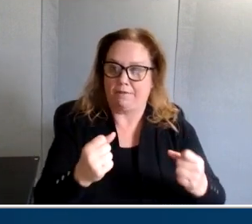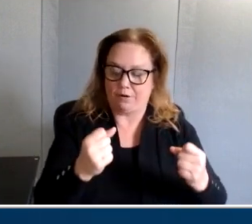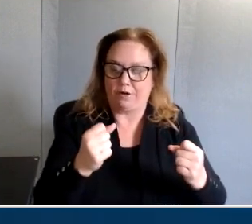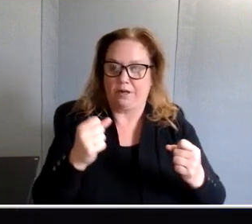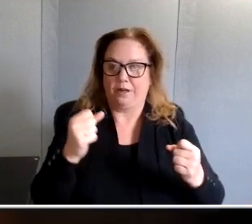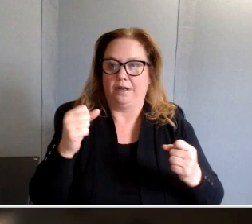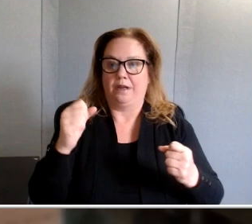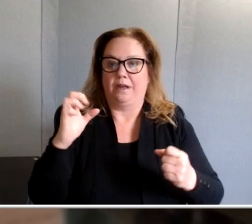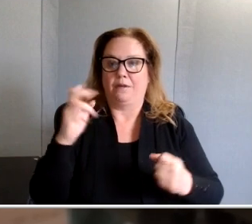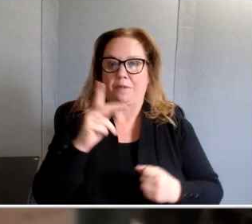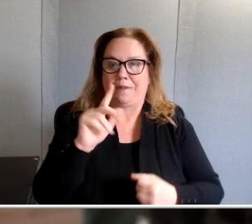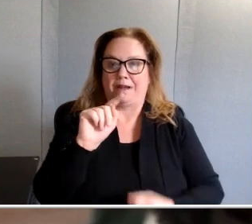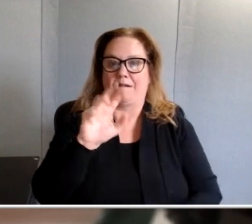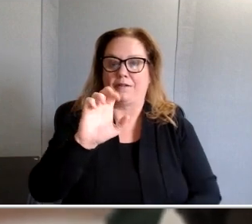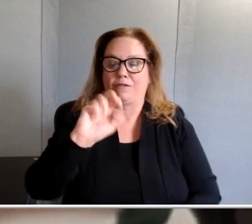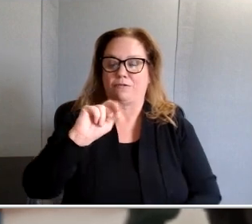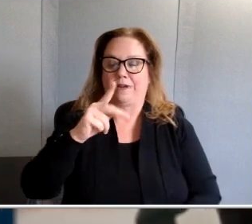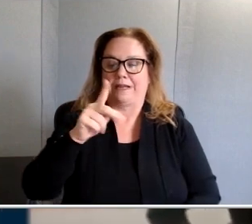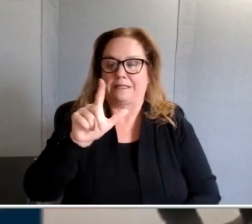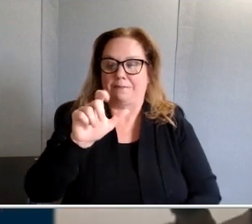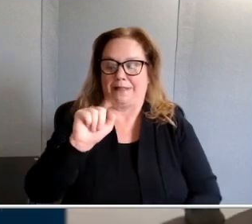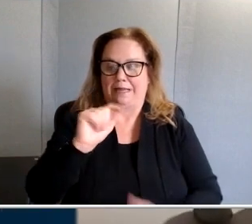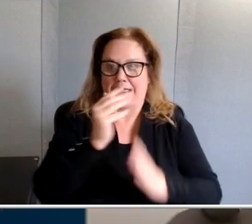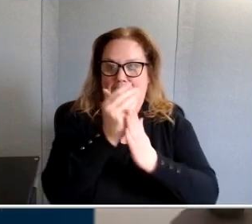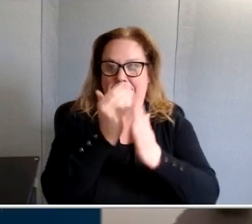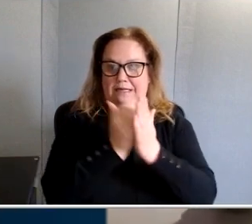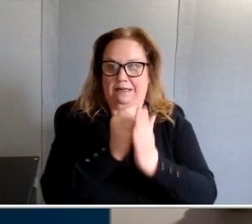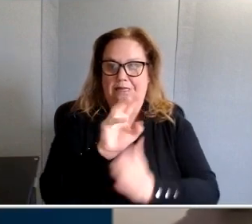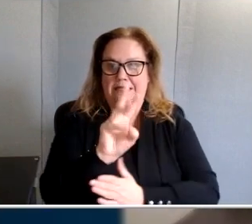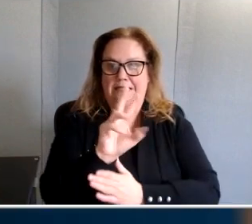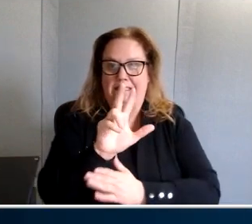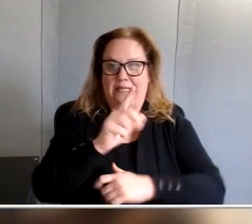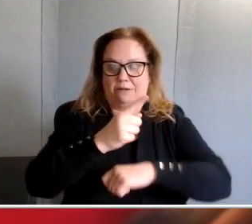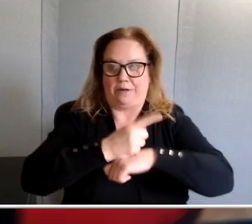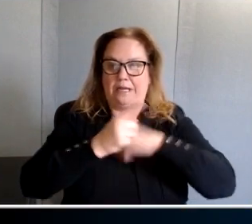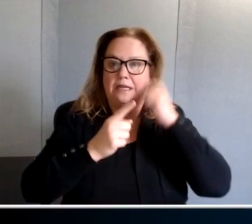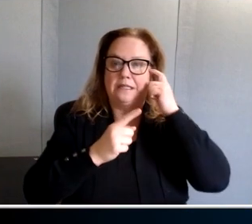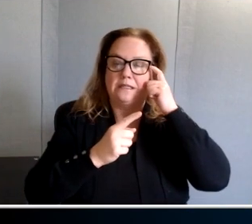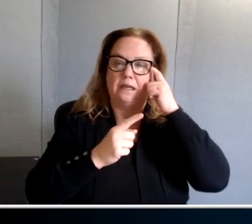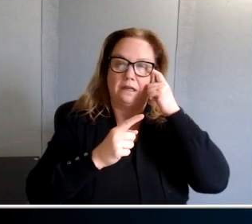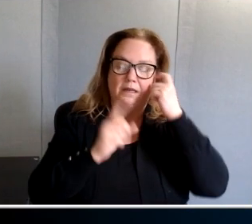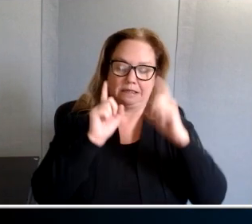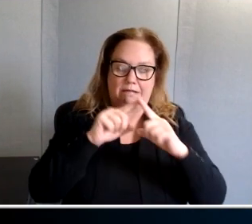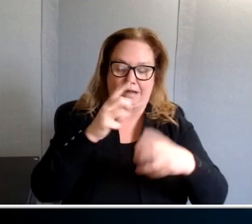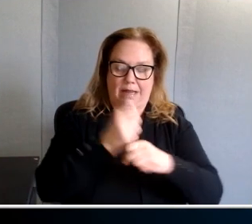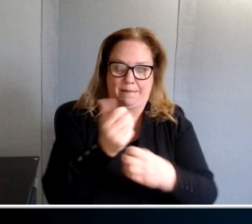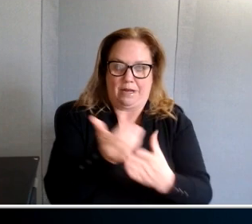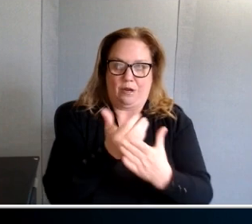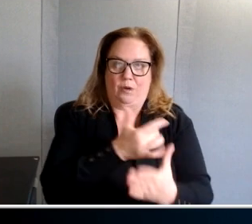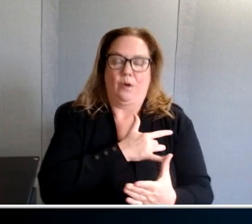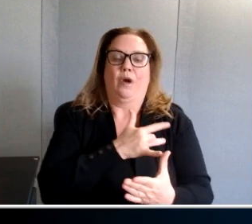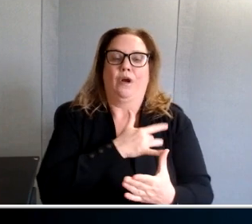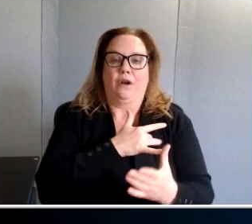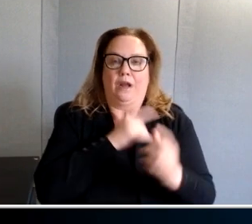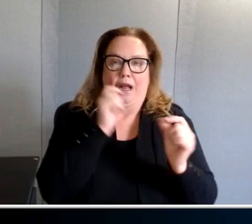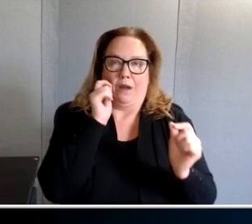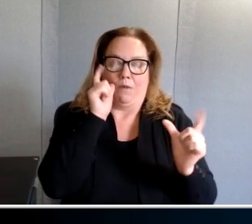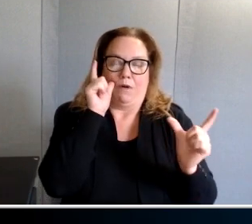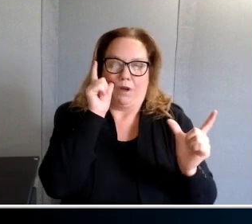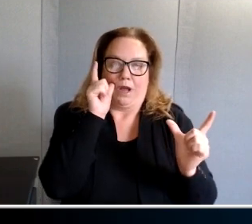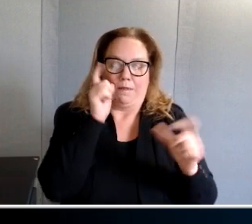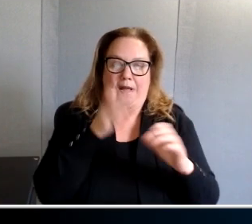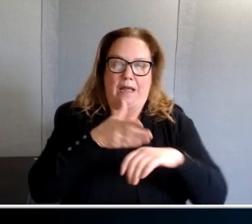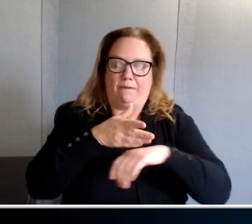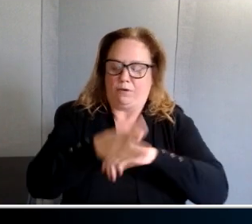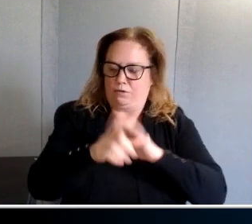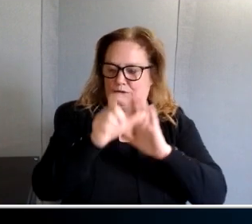the transplant list. I was listed for 63 days until I received my new heart. I woke up pretty quickly after surgery. I think I